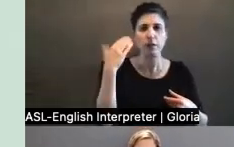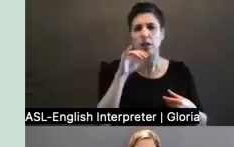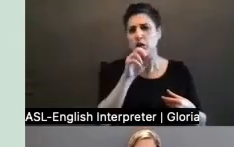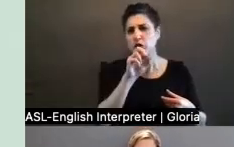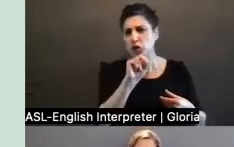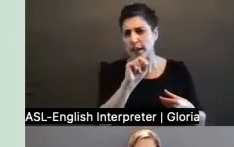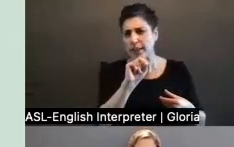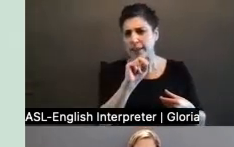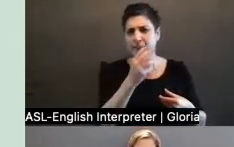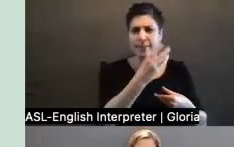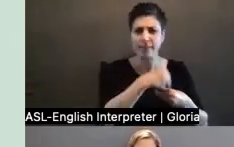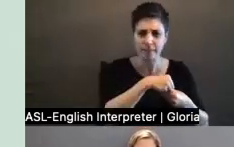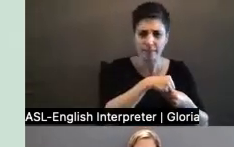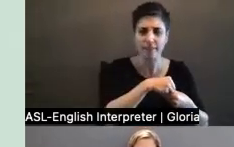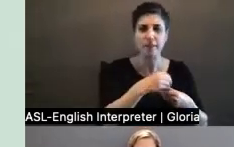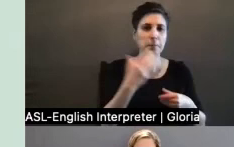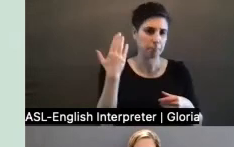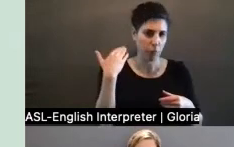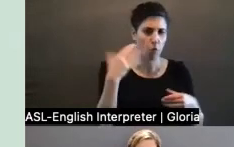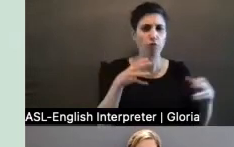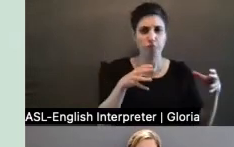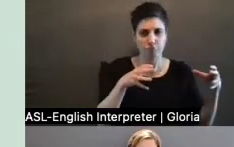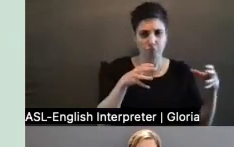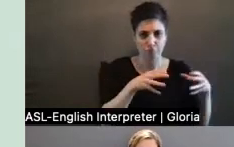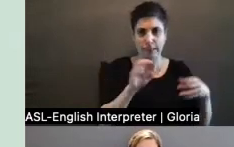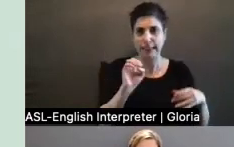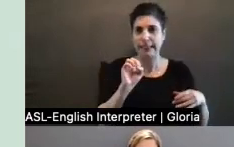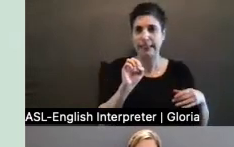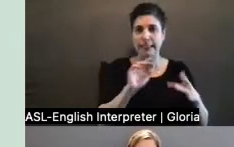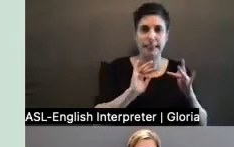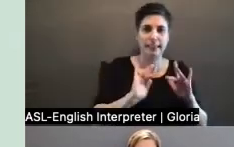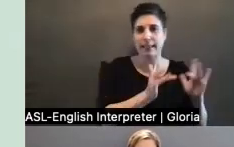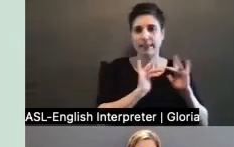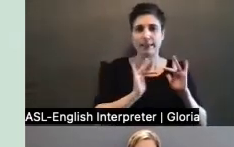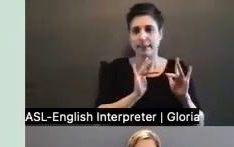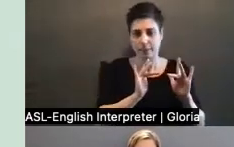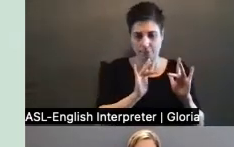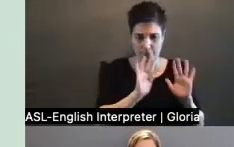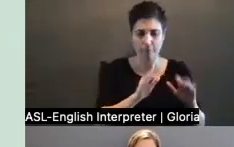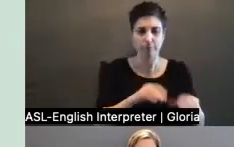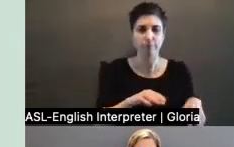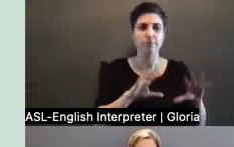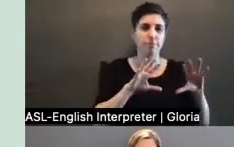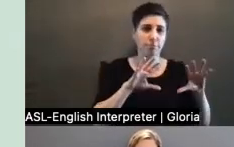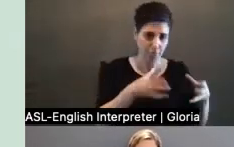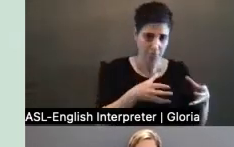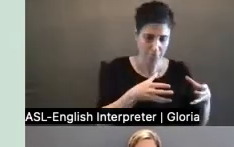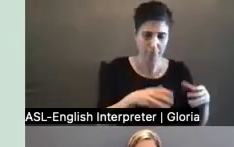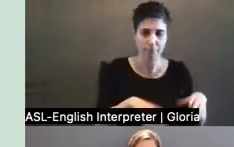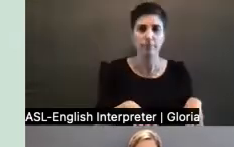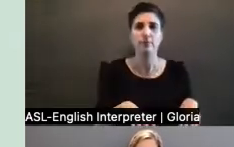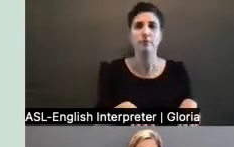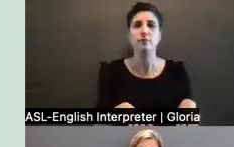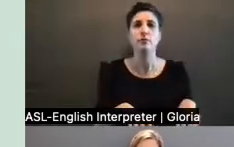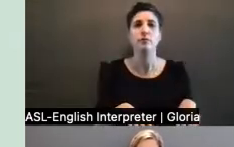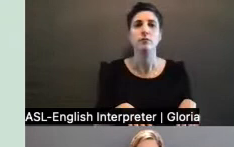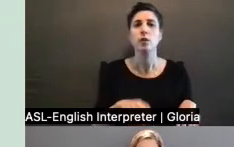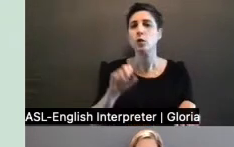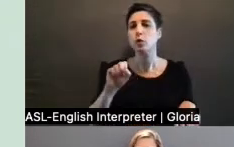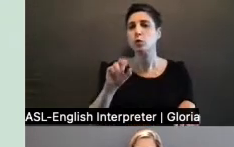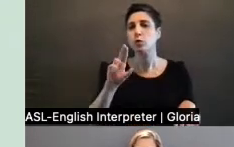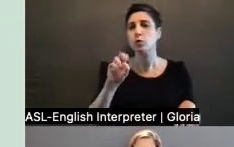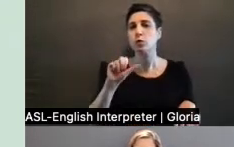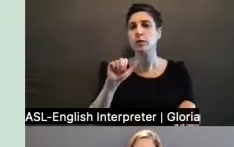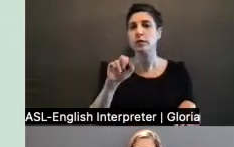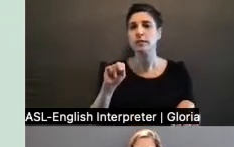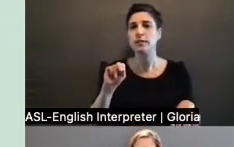Janet's still here, have participated in it. So if you have questions, you can ask them how it went. Susan did the independent